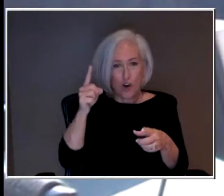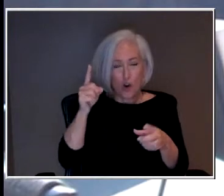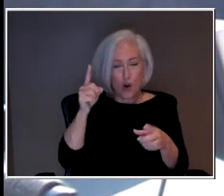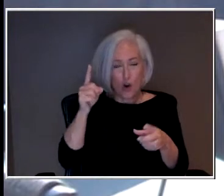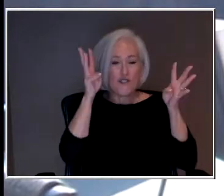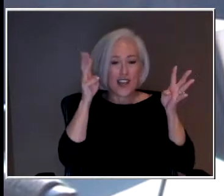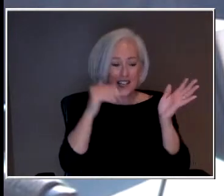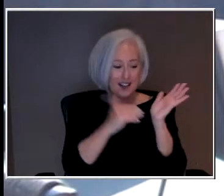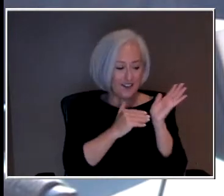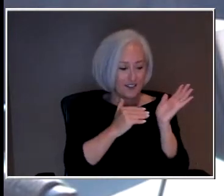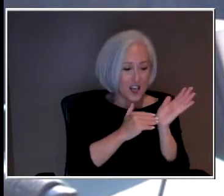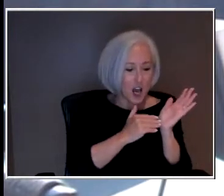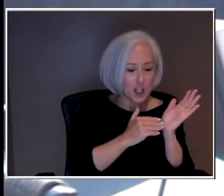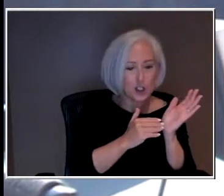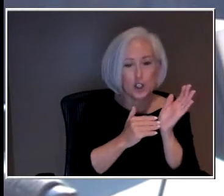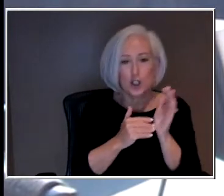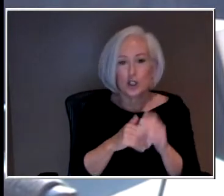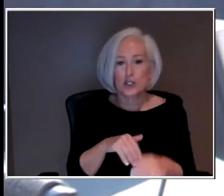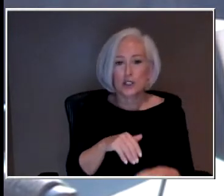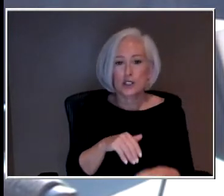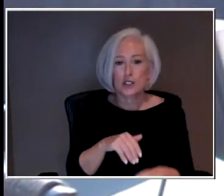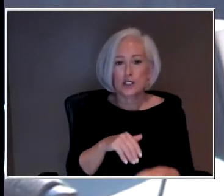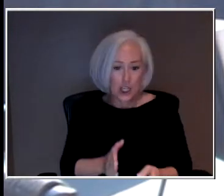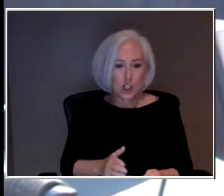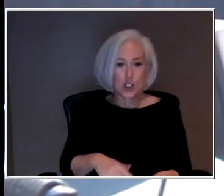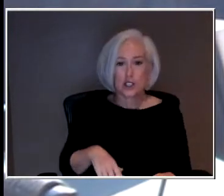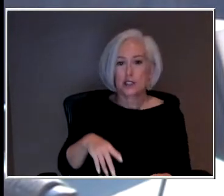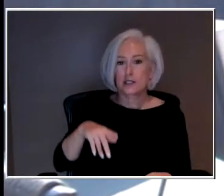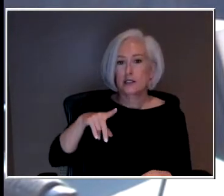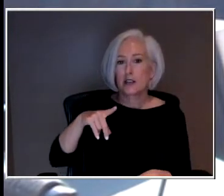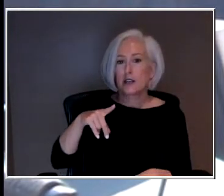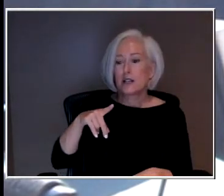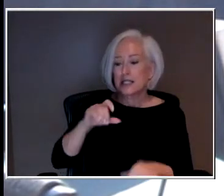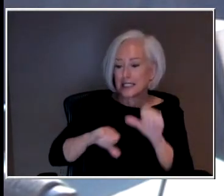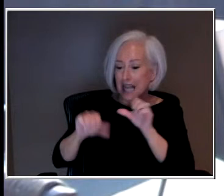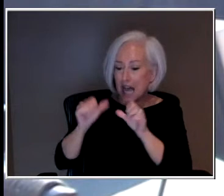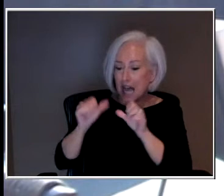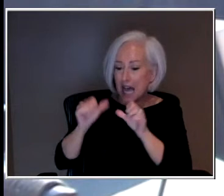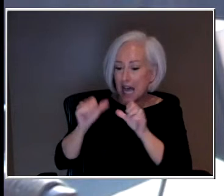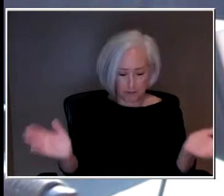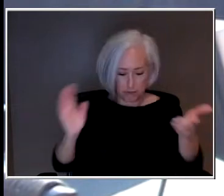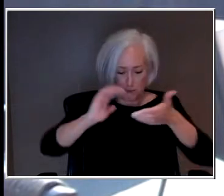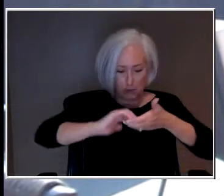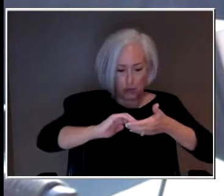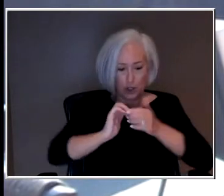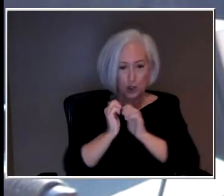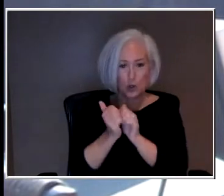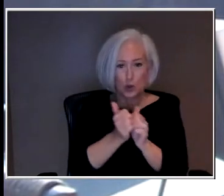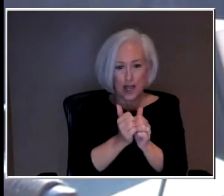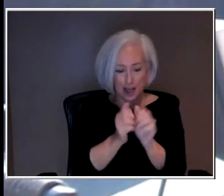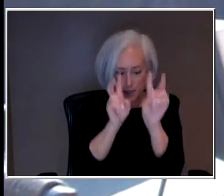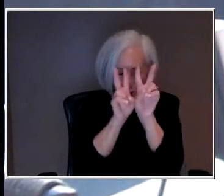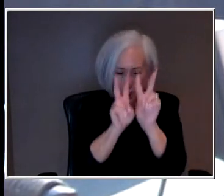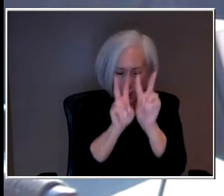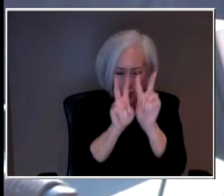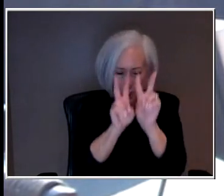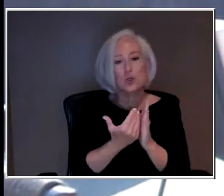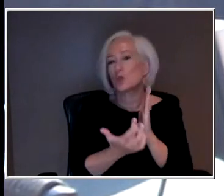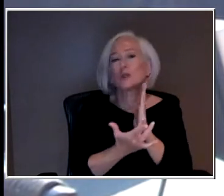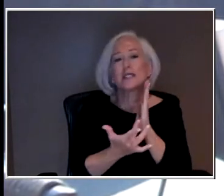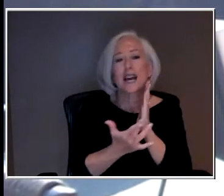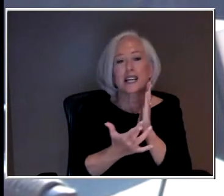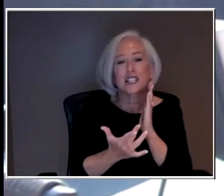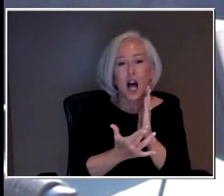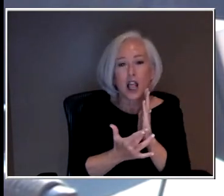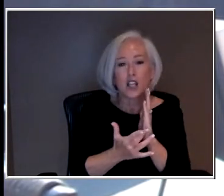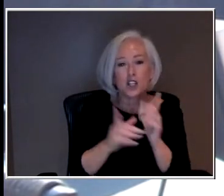clinicians. We have scientists, PhDs, all working together and really kind of digesting the new technology that comes out there and